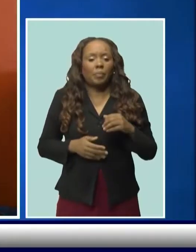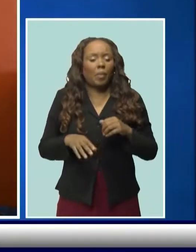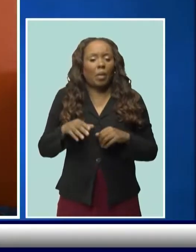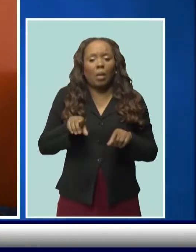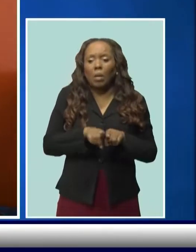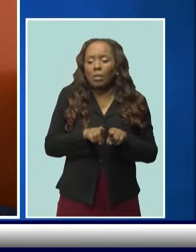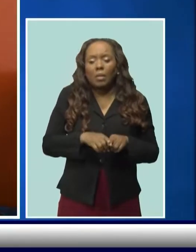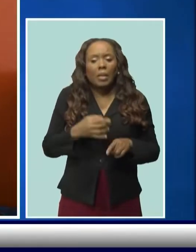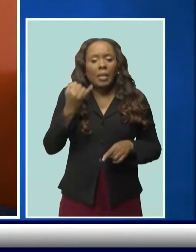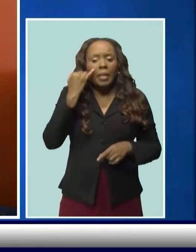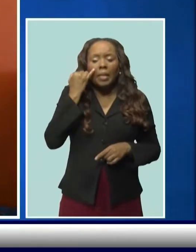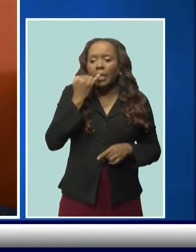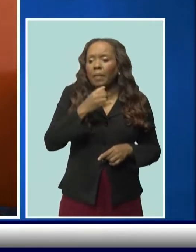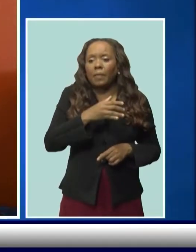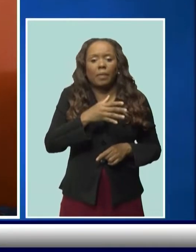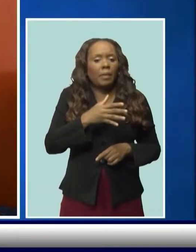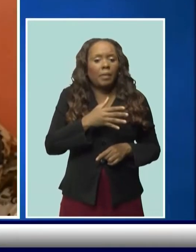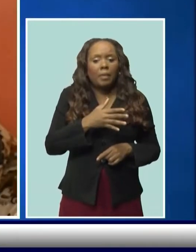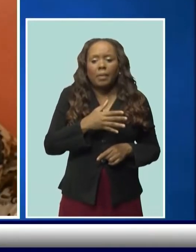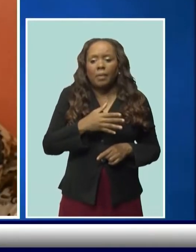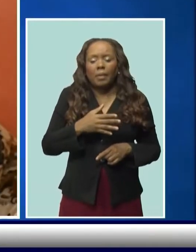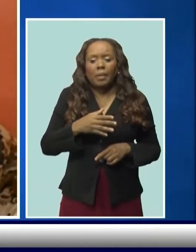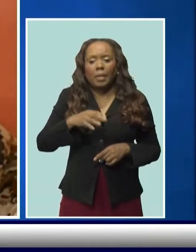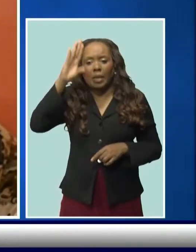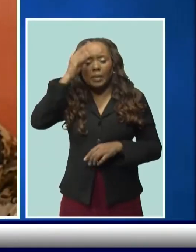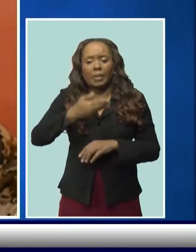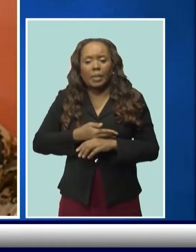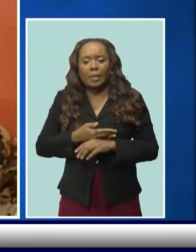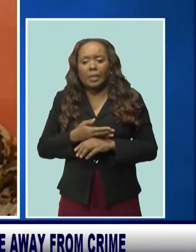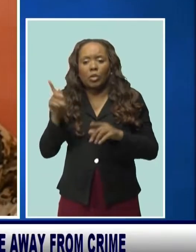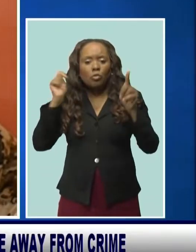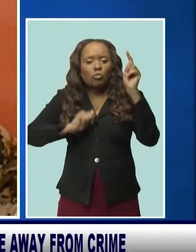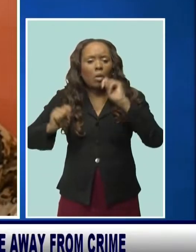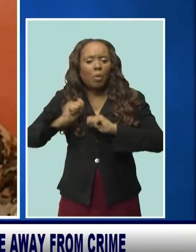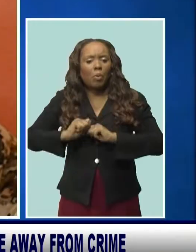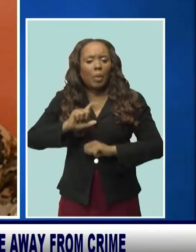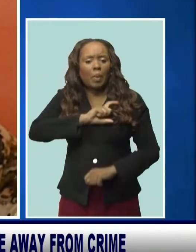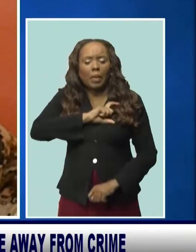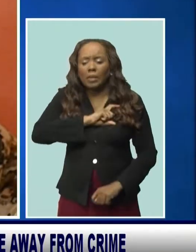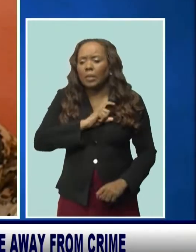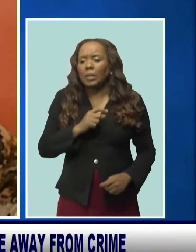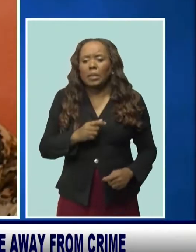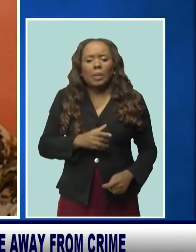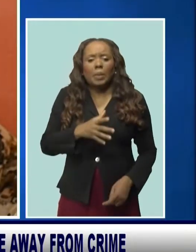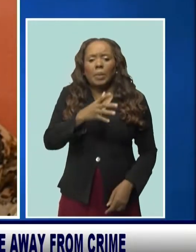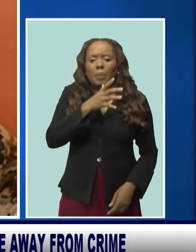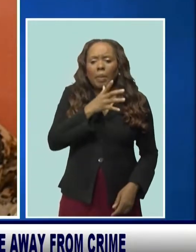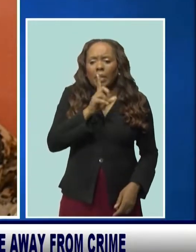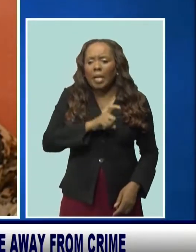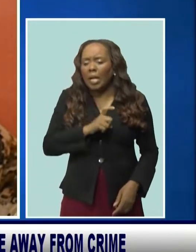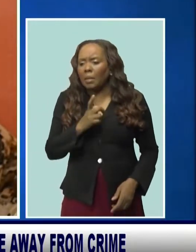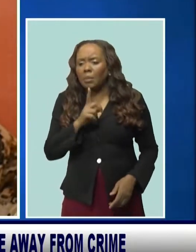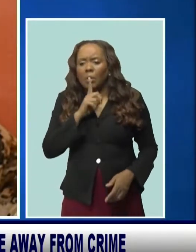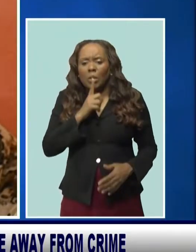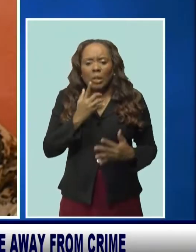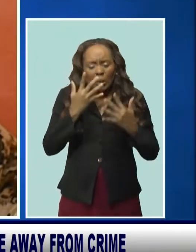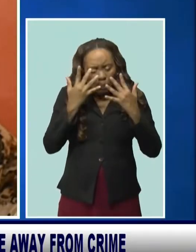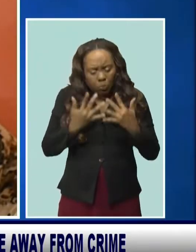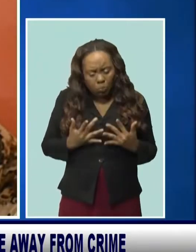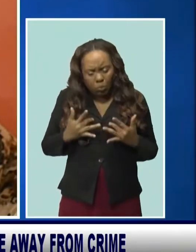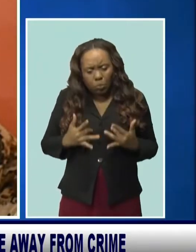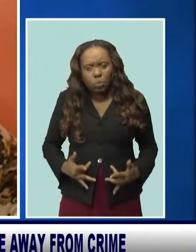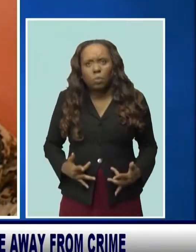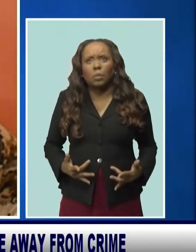got, then she go run it to the prison all the time. We can settle a lot of the things that we end up in